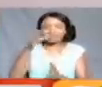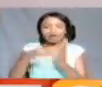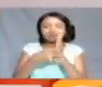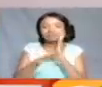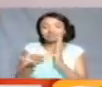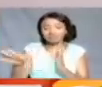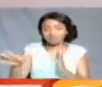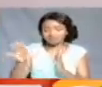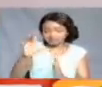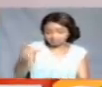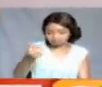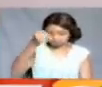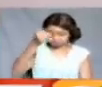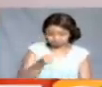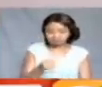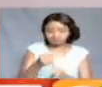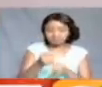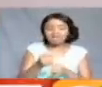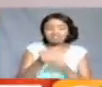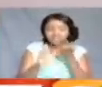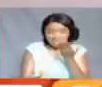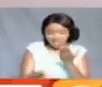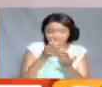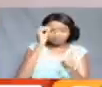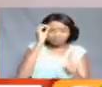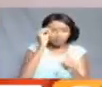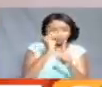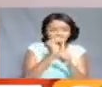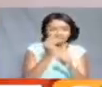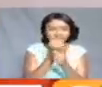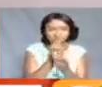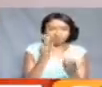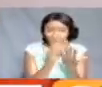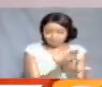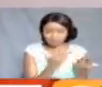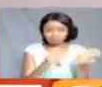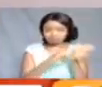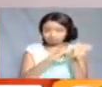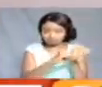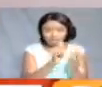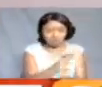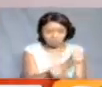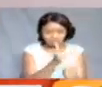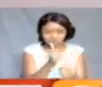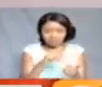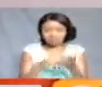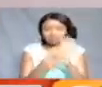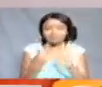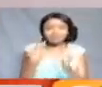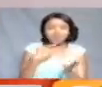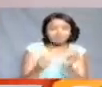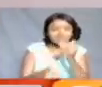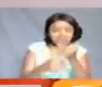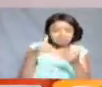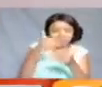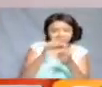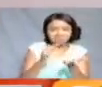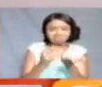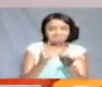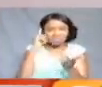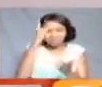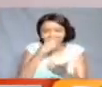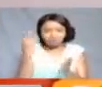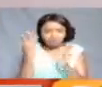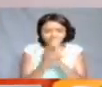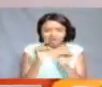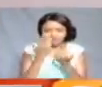to achieve either the branding or the marketing or the sales objective that the client has. So I guess you build your profile really, there are several ways of doing it, but for me, I usually